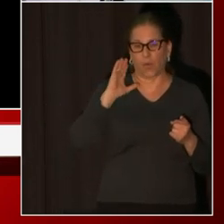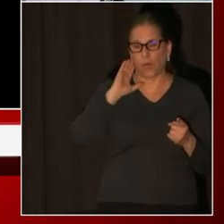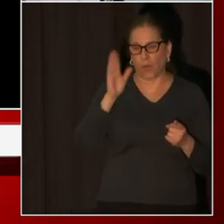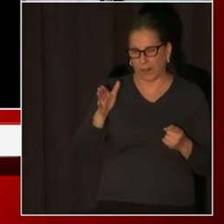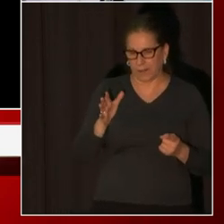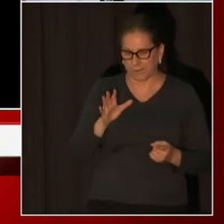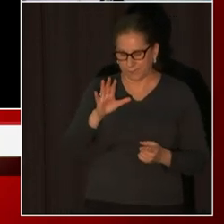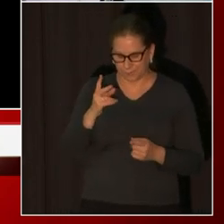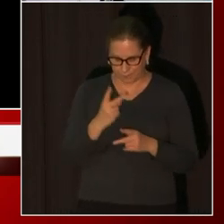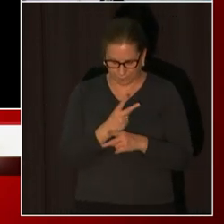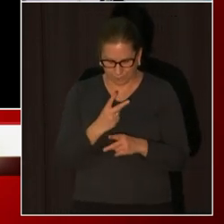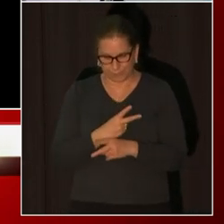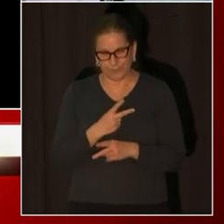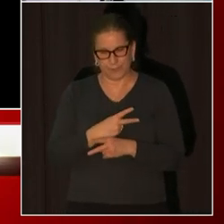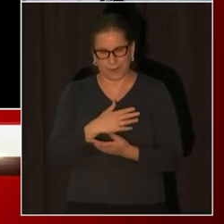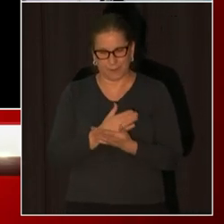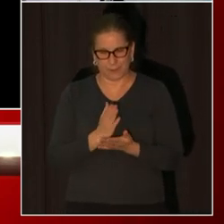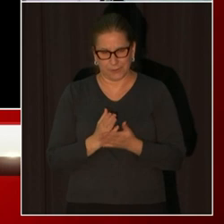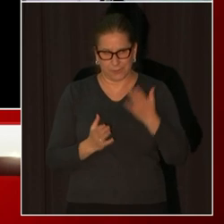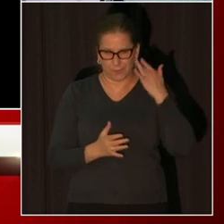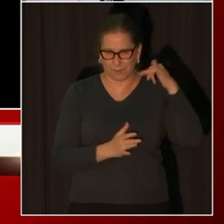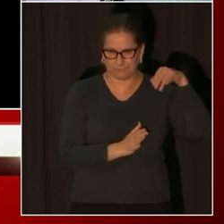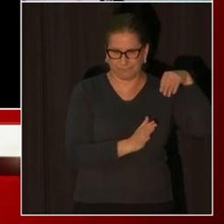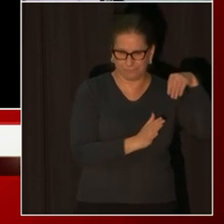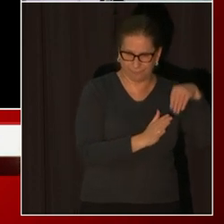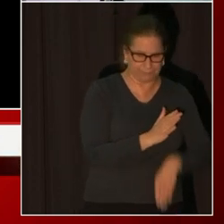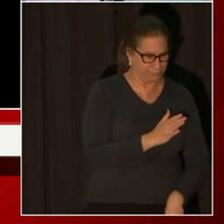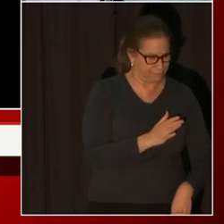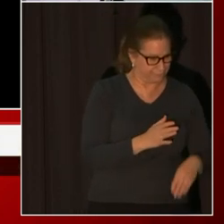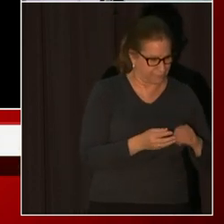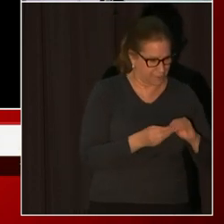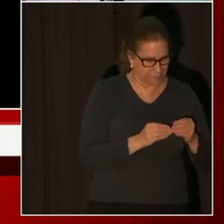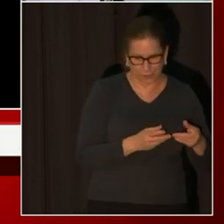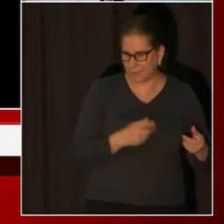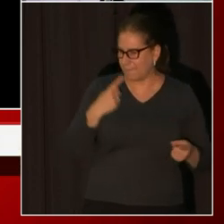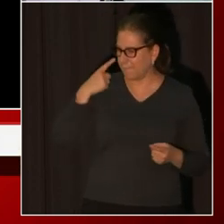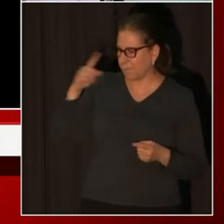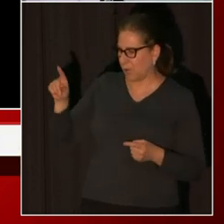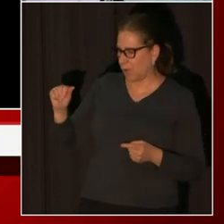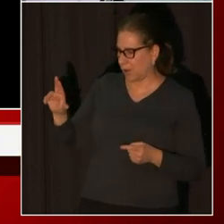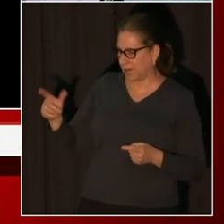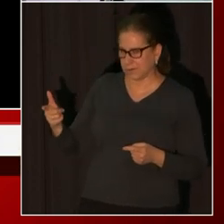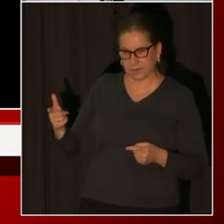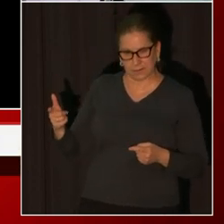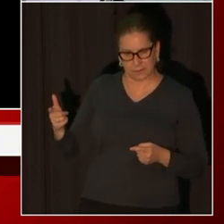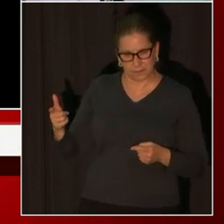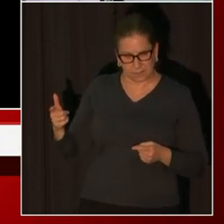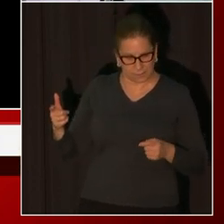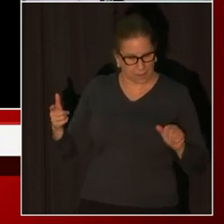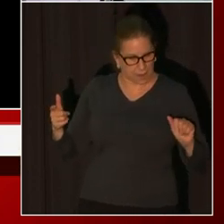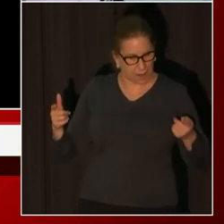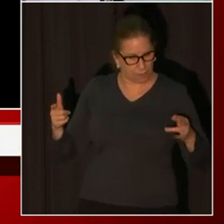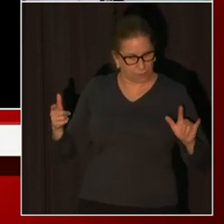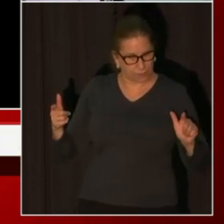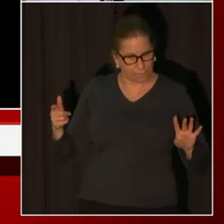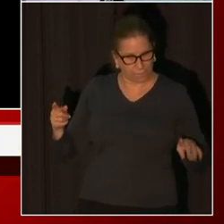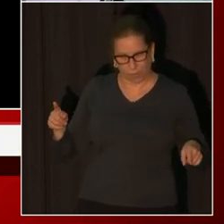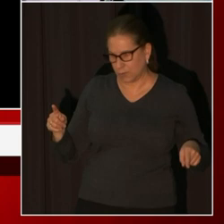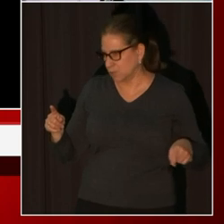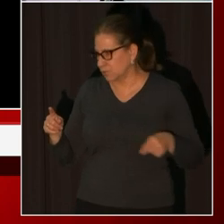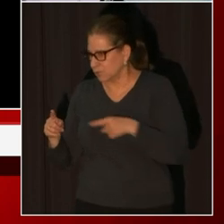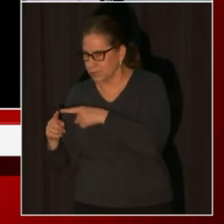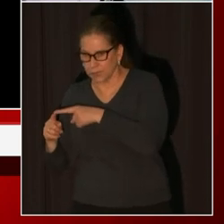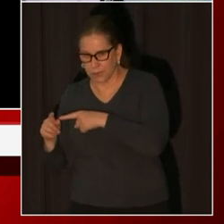we are as compared to his April 24th estimate. That will tell us if we are on track from his